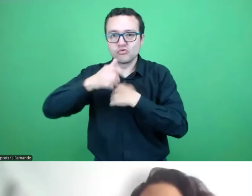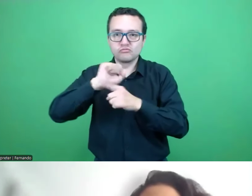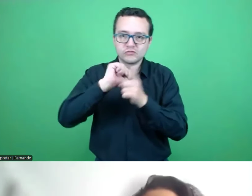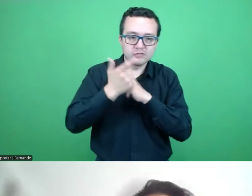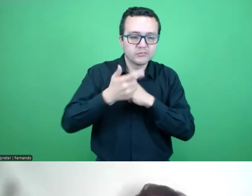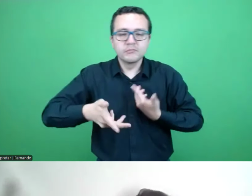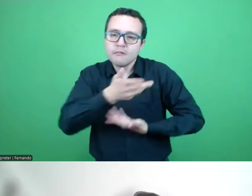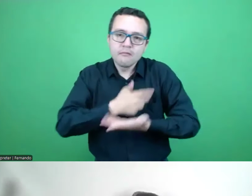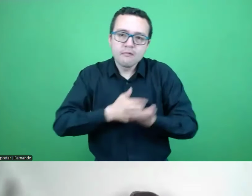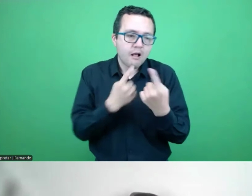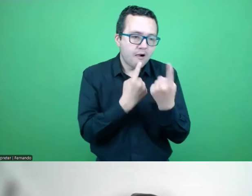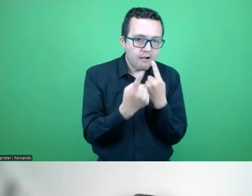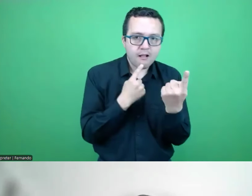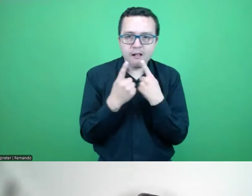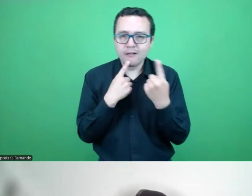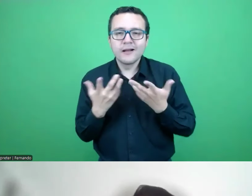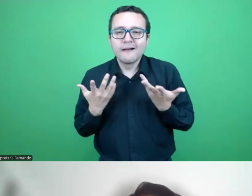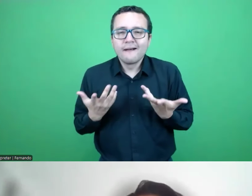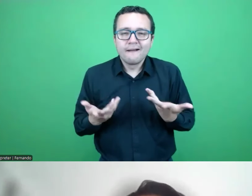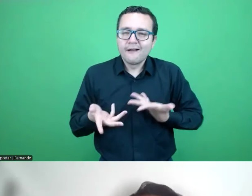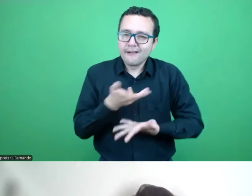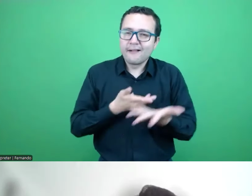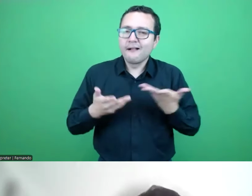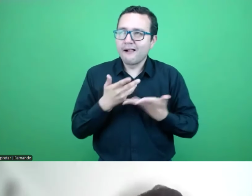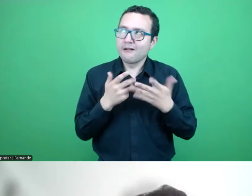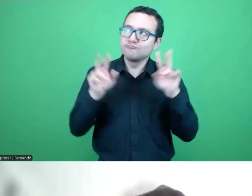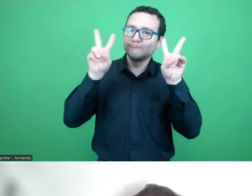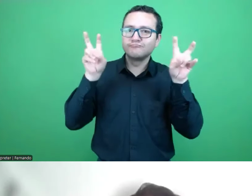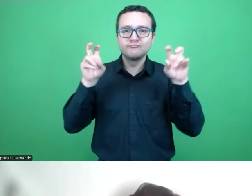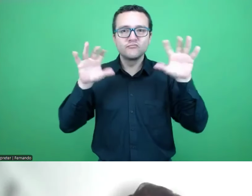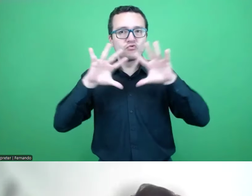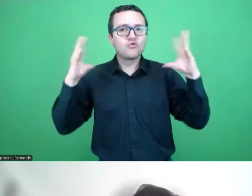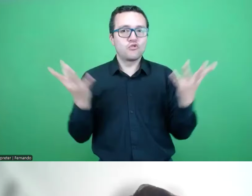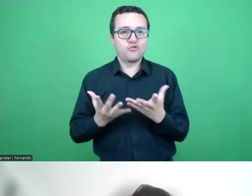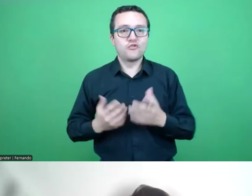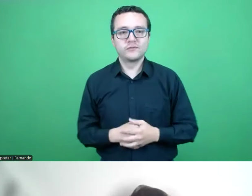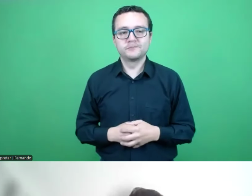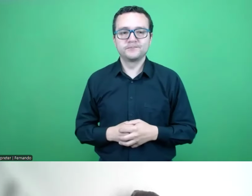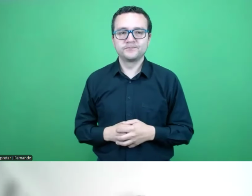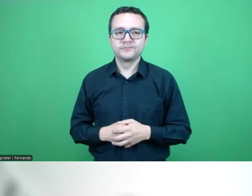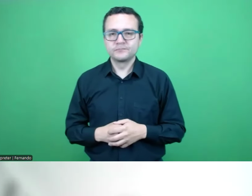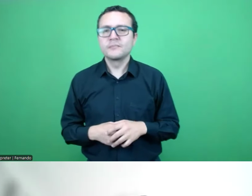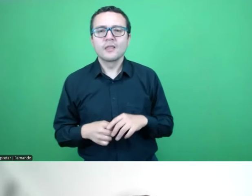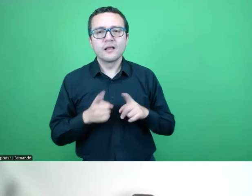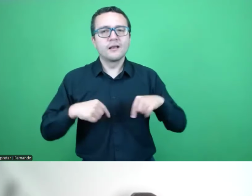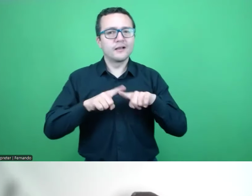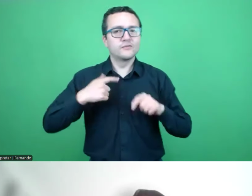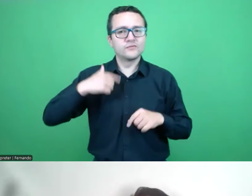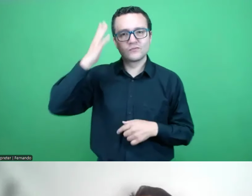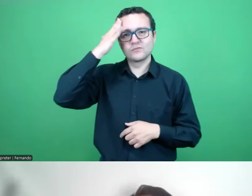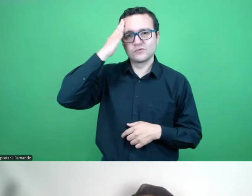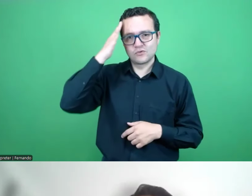of you most likely know already a lot about the theoretical part of the Global Disability Summit, I'll focus